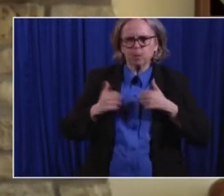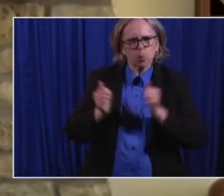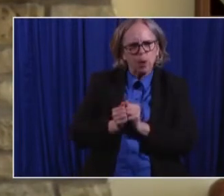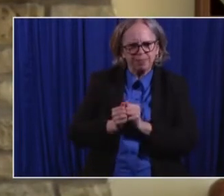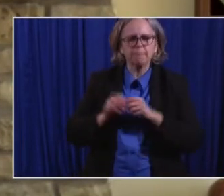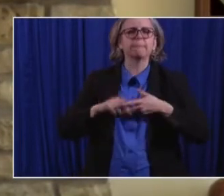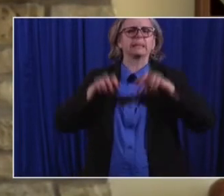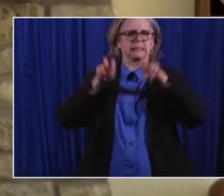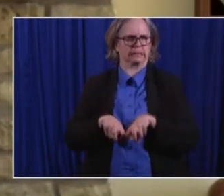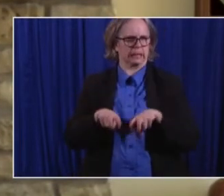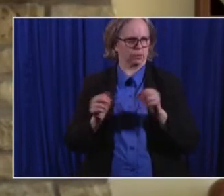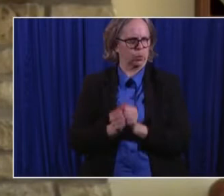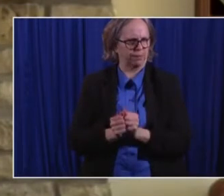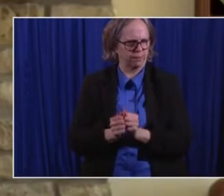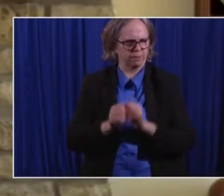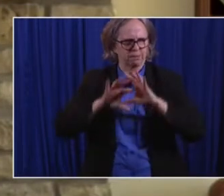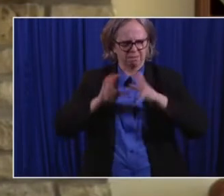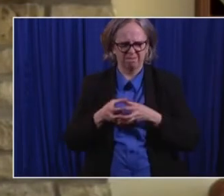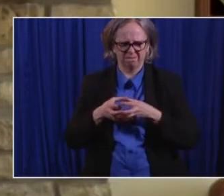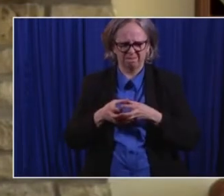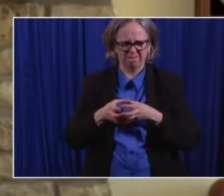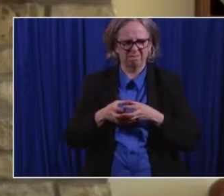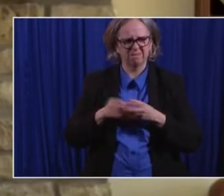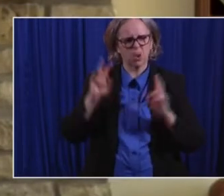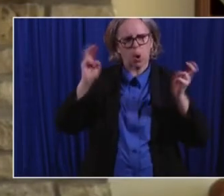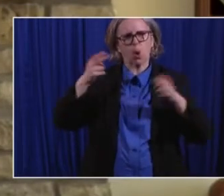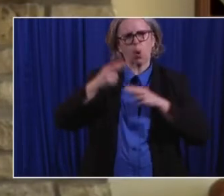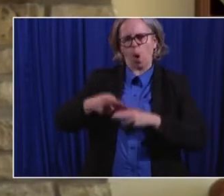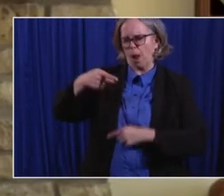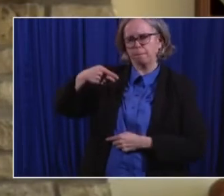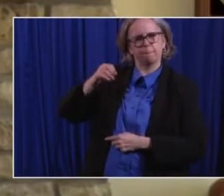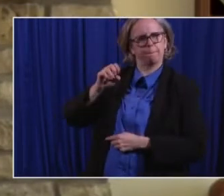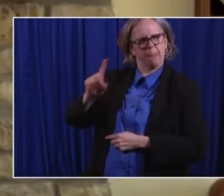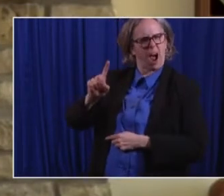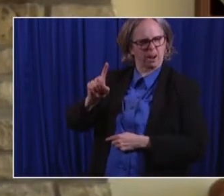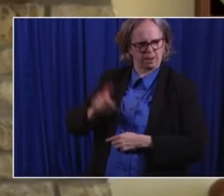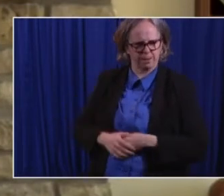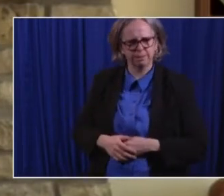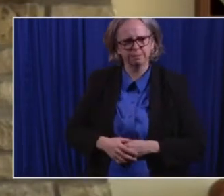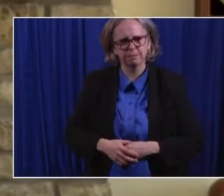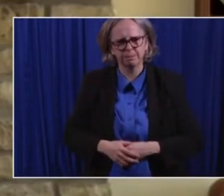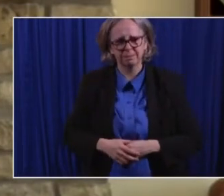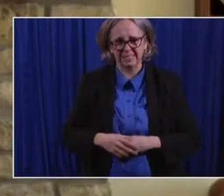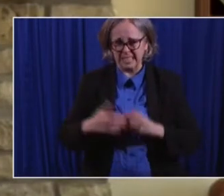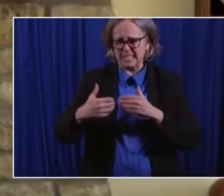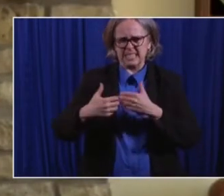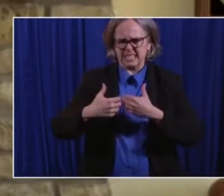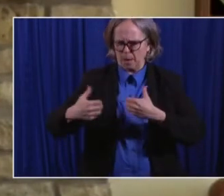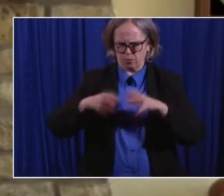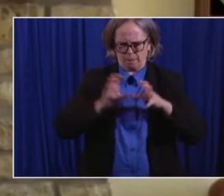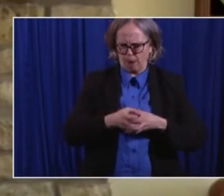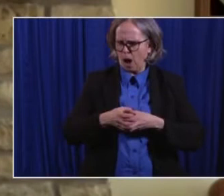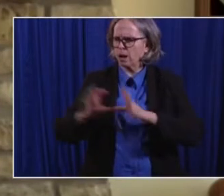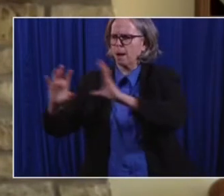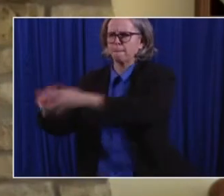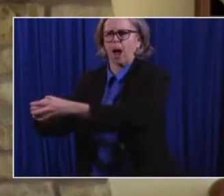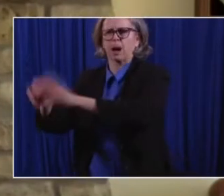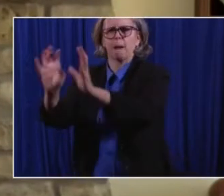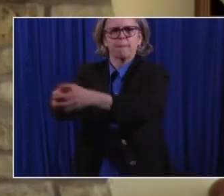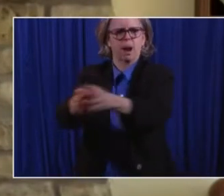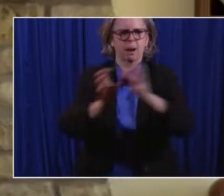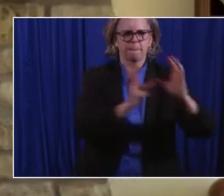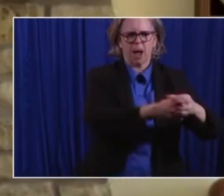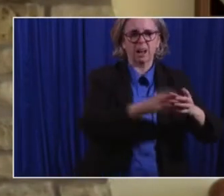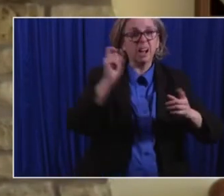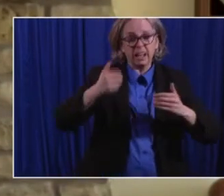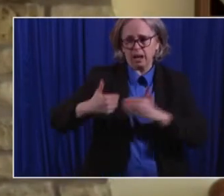Each of these pods are separated from the other pods by the normal social distancing of at least